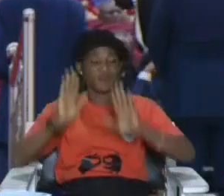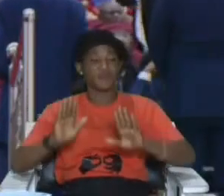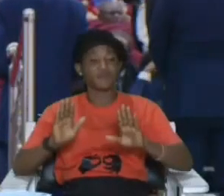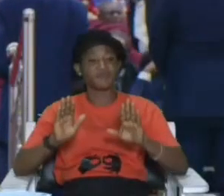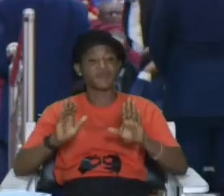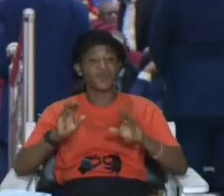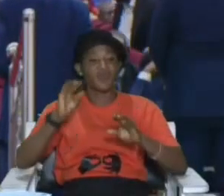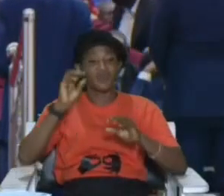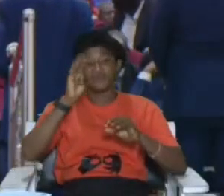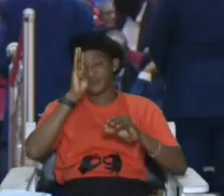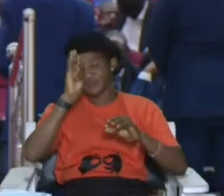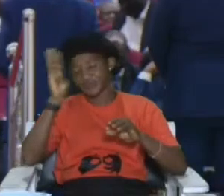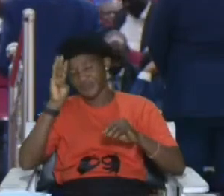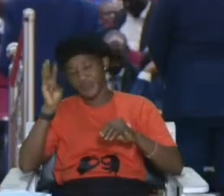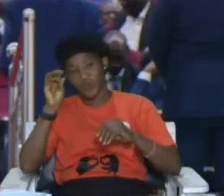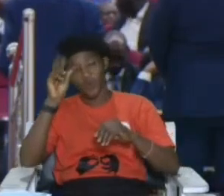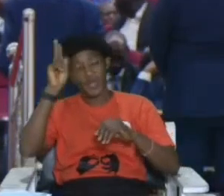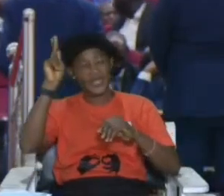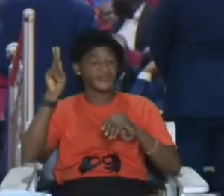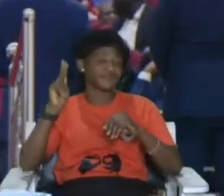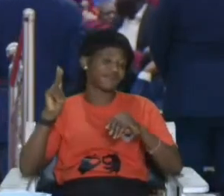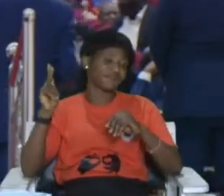Okay, so over to you, band.